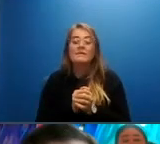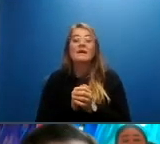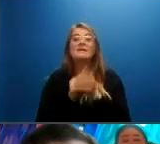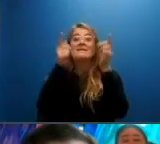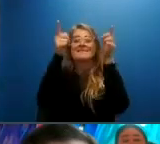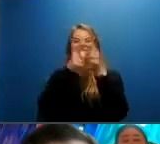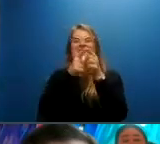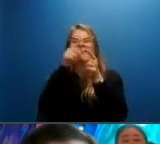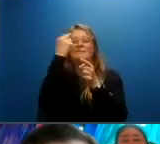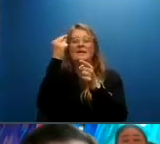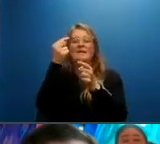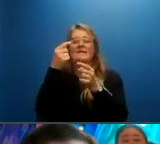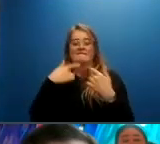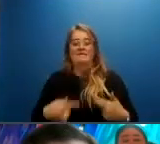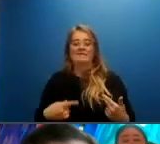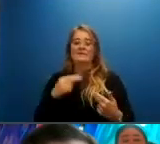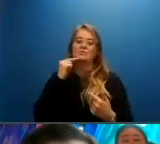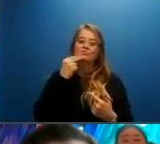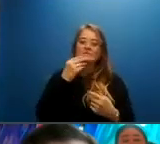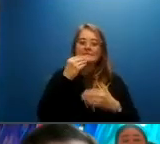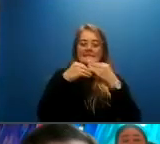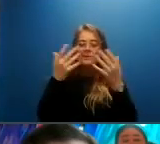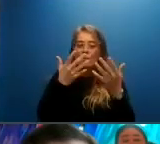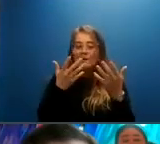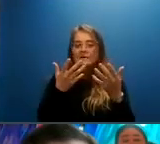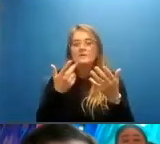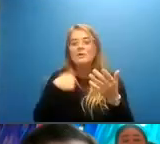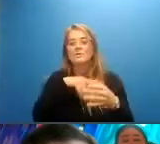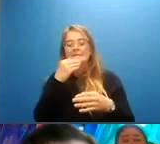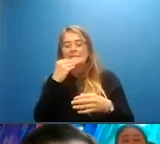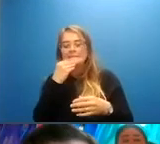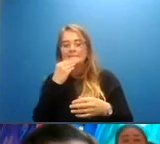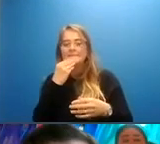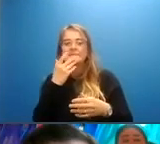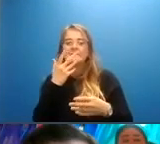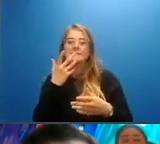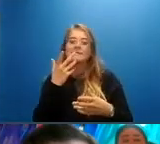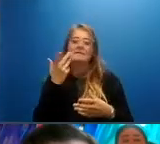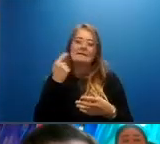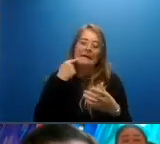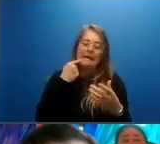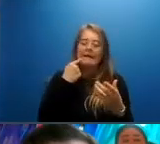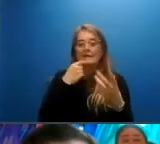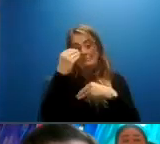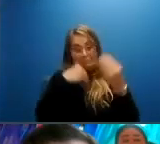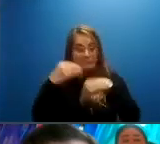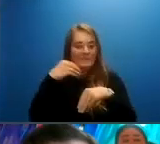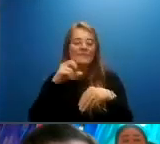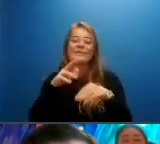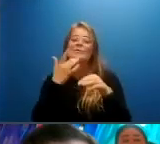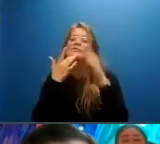our nutrition? And do we eat candy too much, or would we prefer to